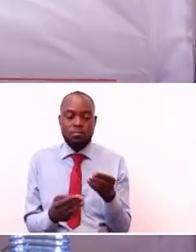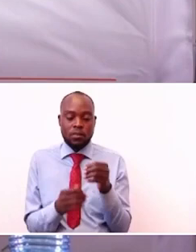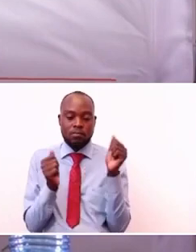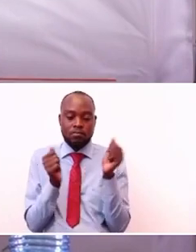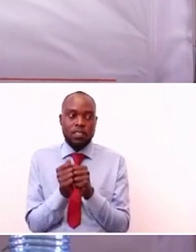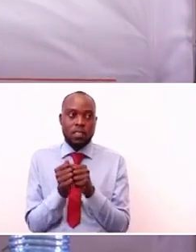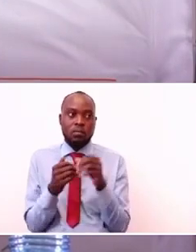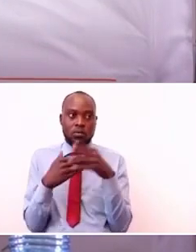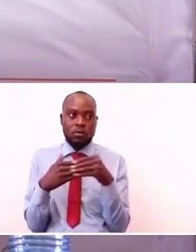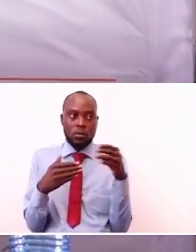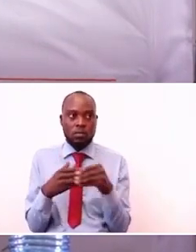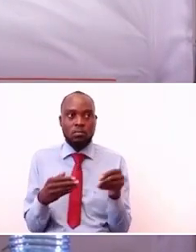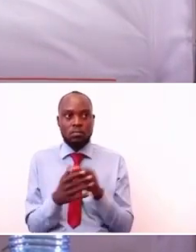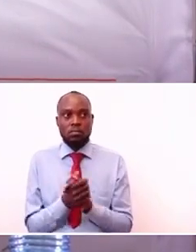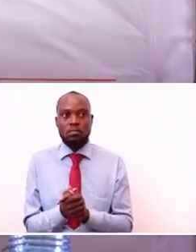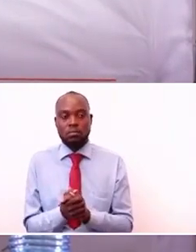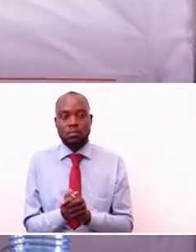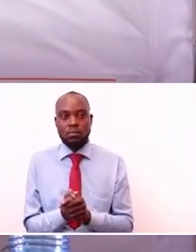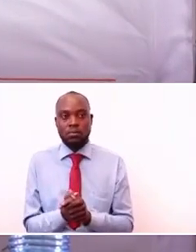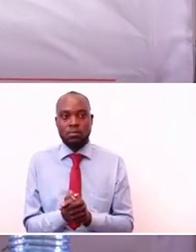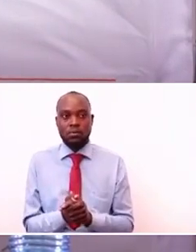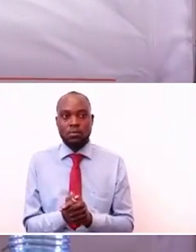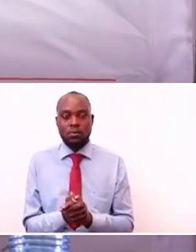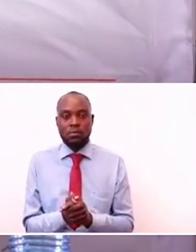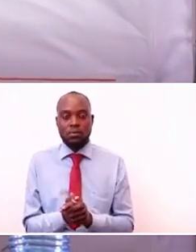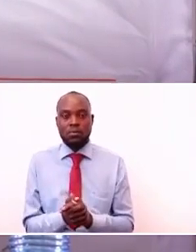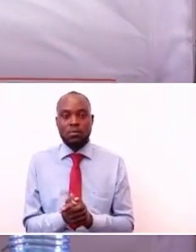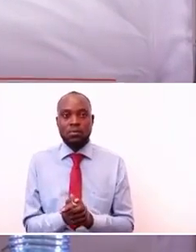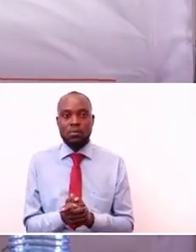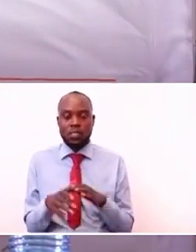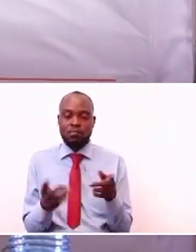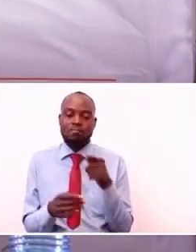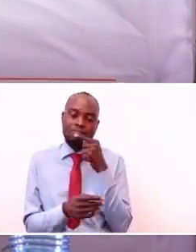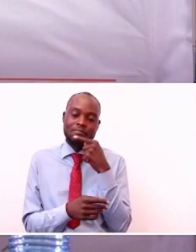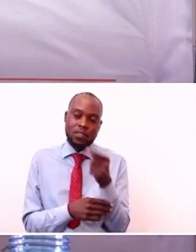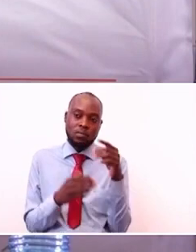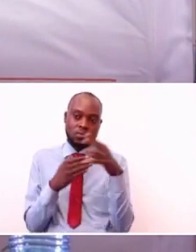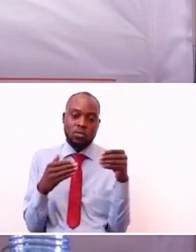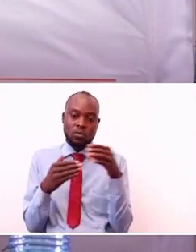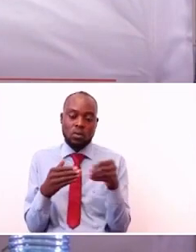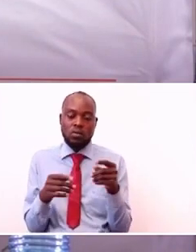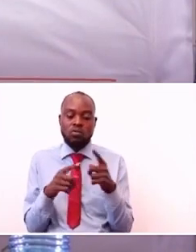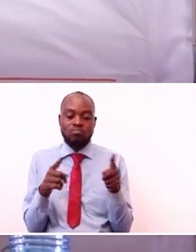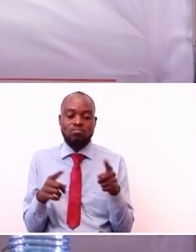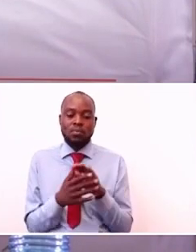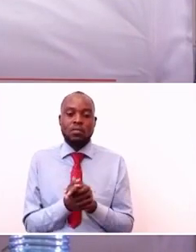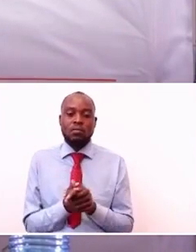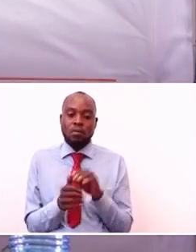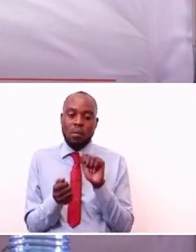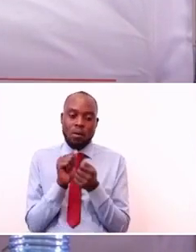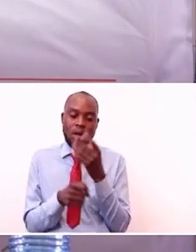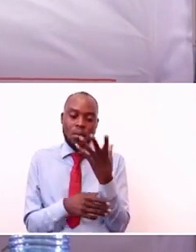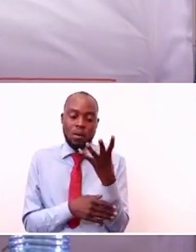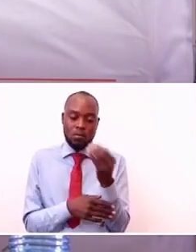as $5. And the fact that I'm talking in dollars is also a testament of the problem that we have